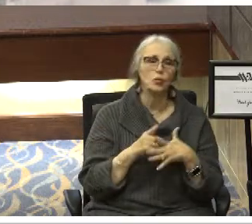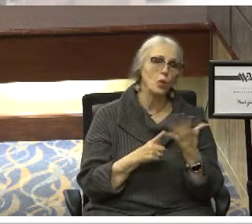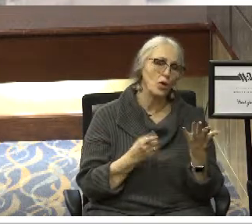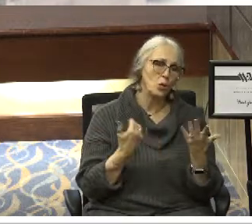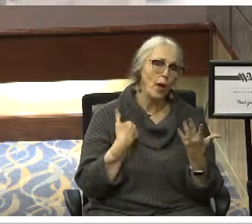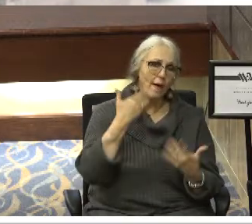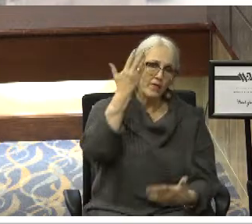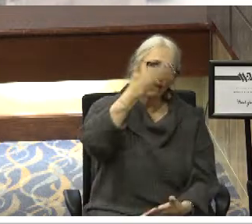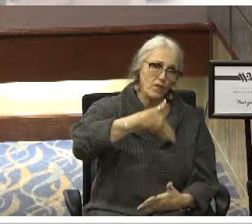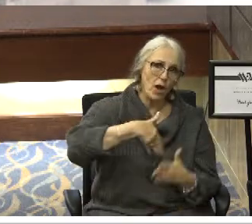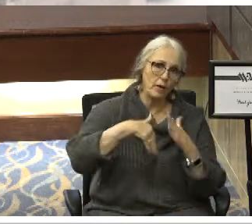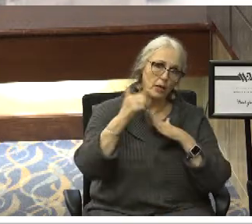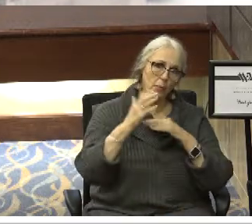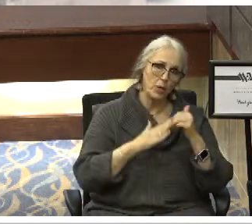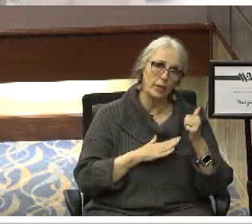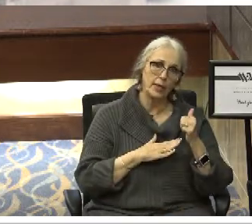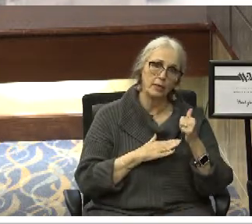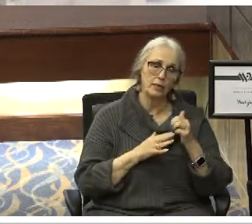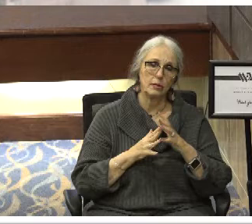in the front of the buildings.